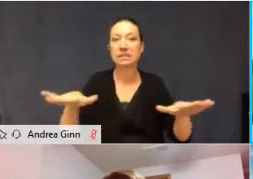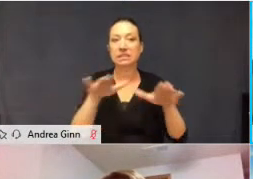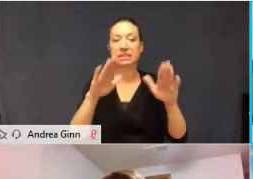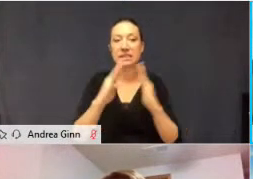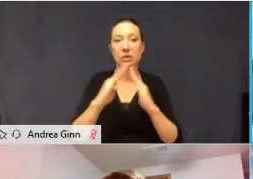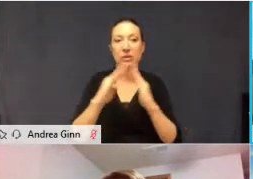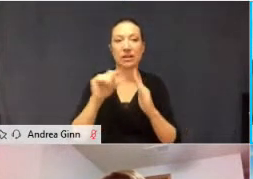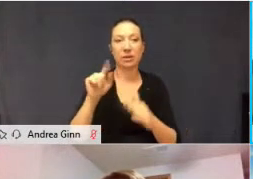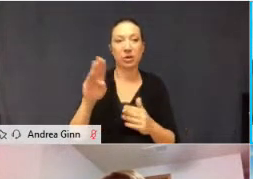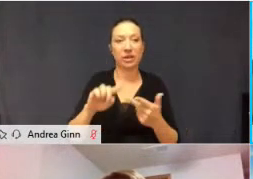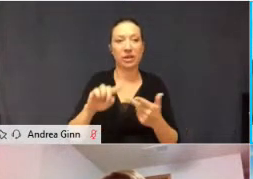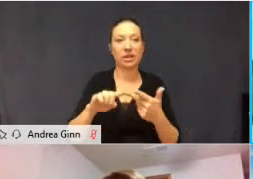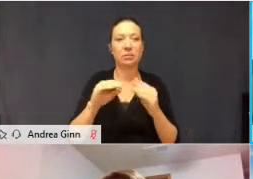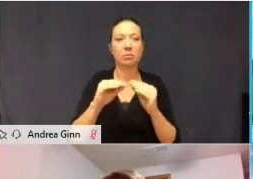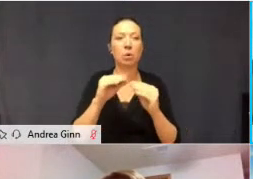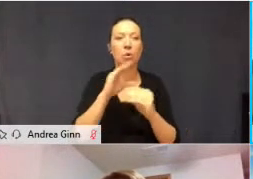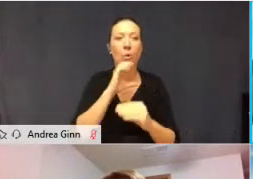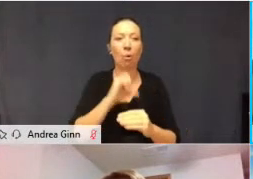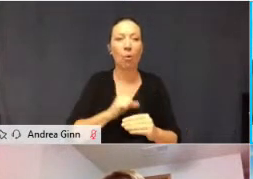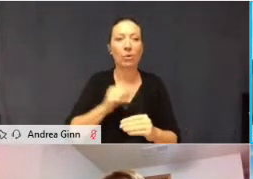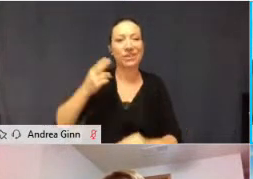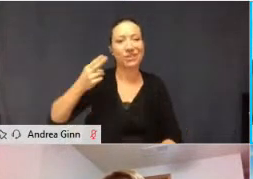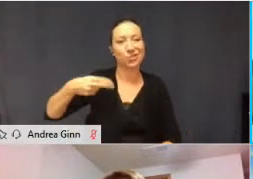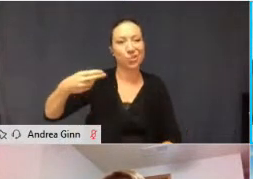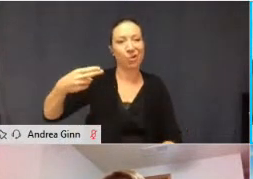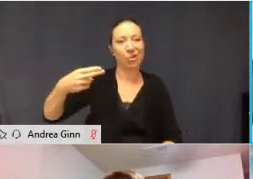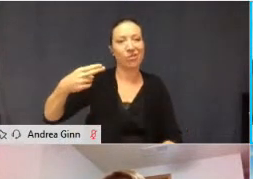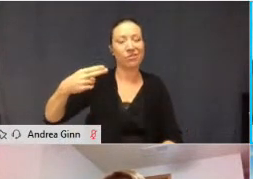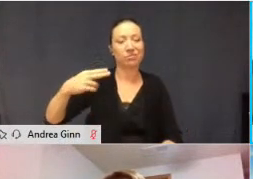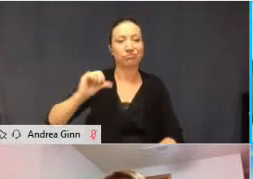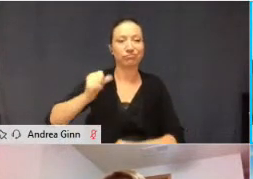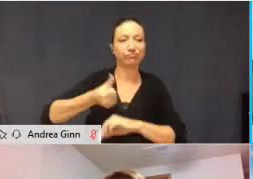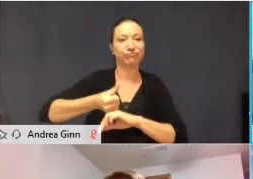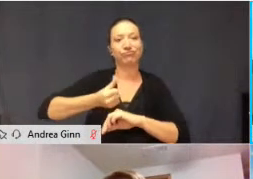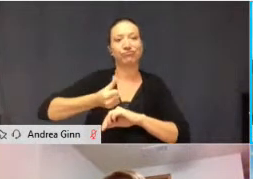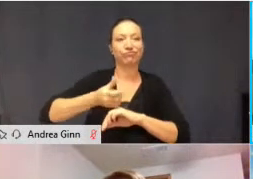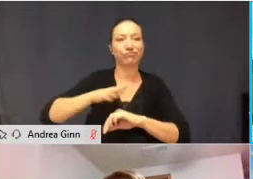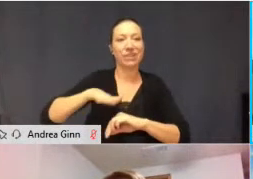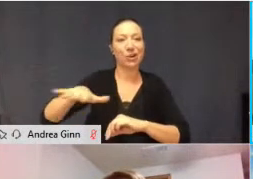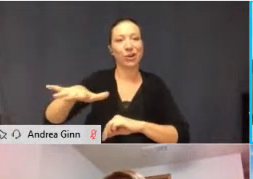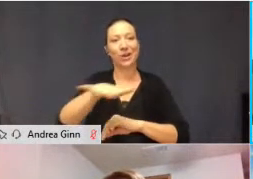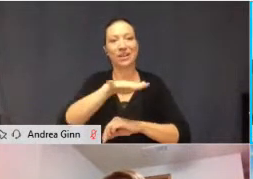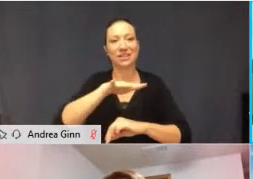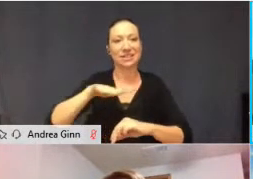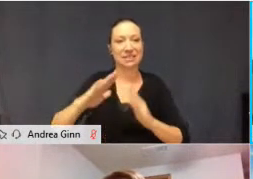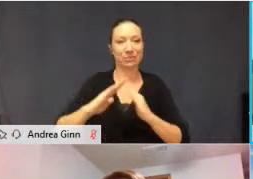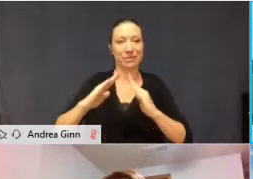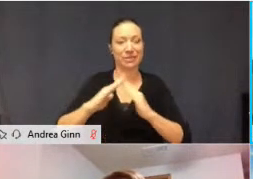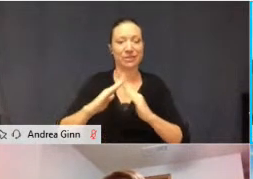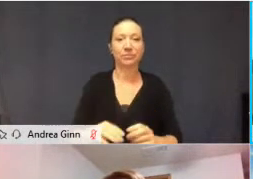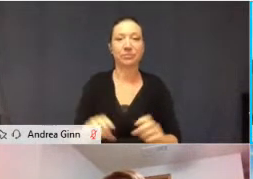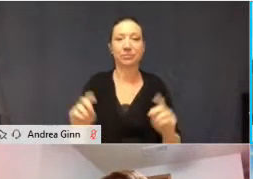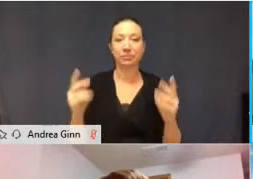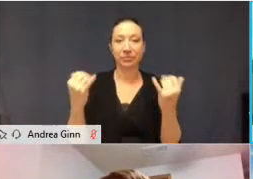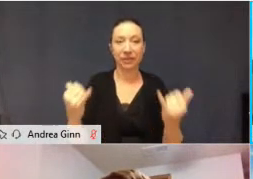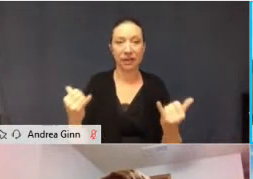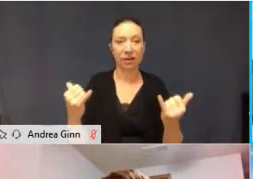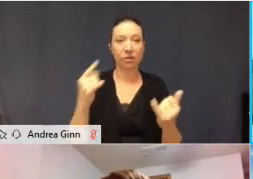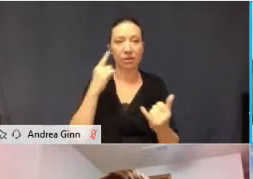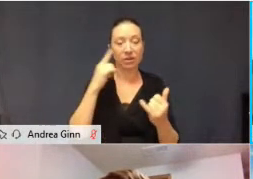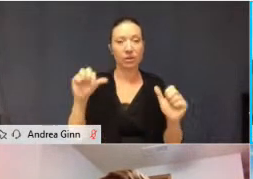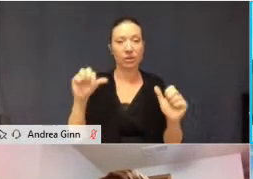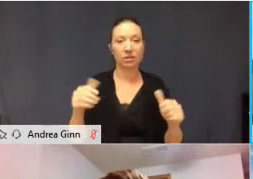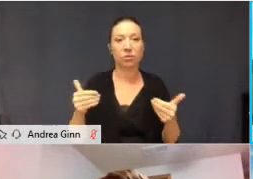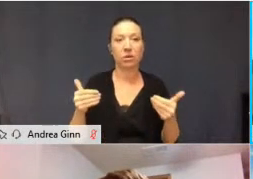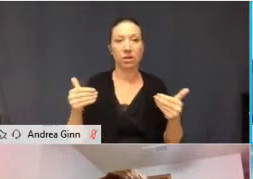historic neighborhoods around downtown. And with that, I think we're ready to move ahead. We have a very